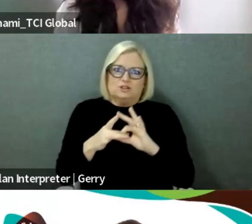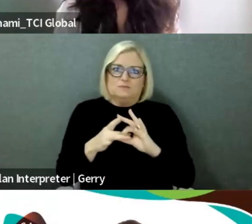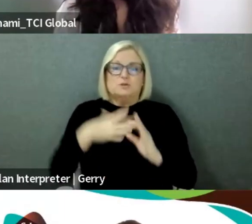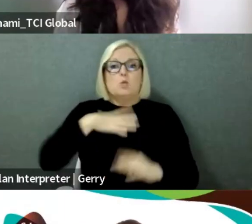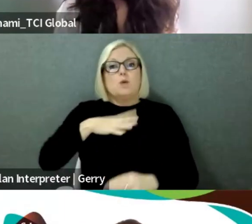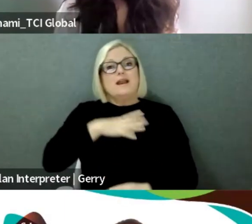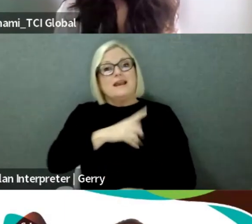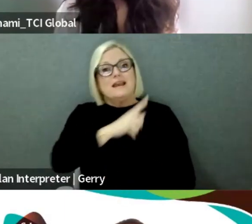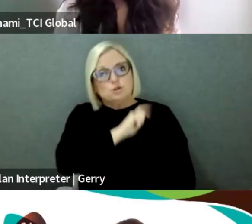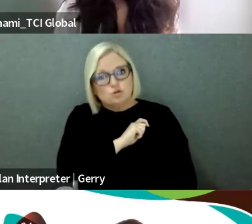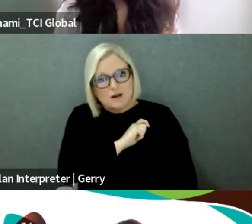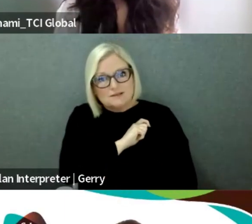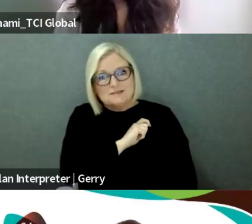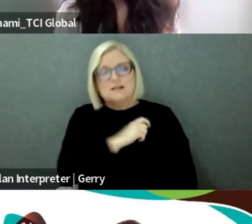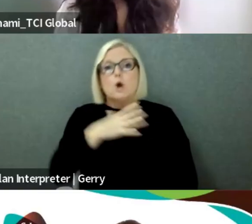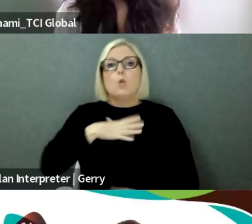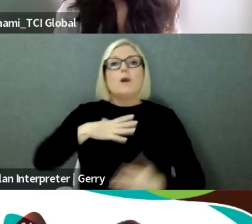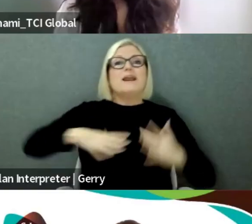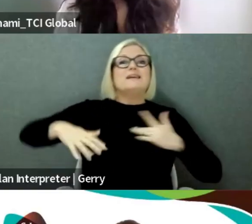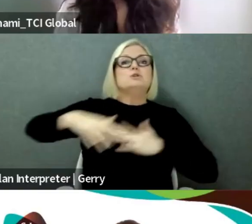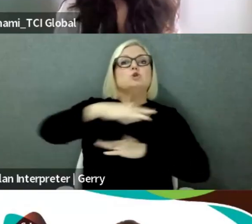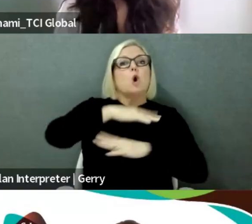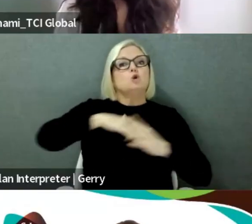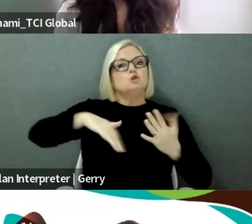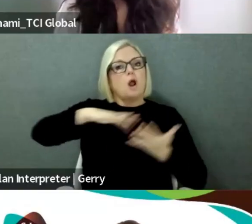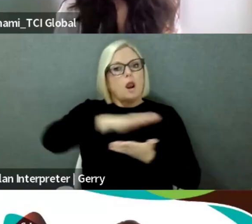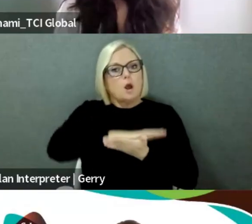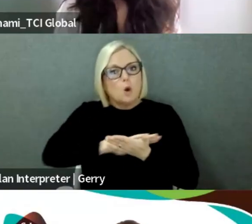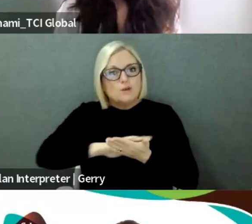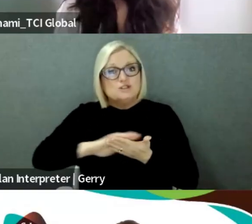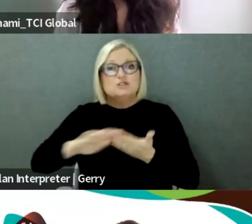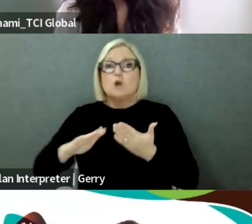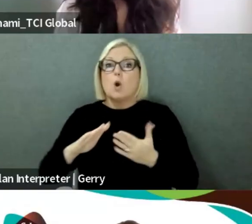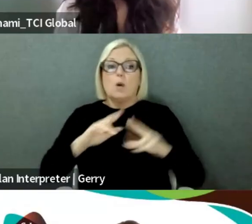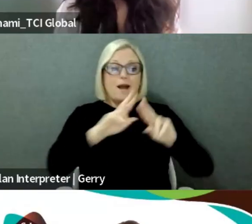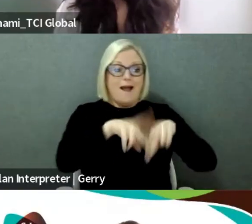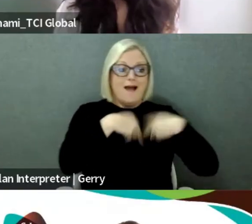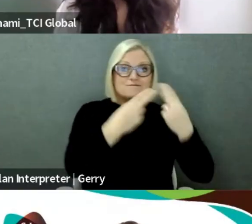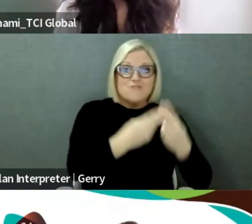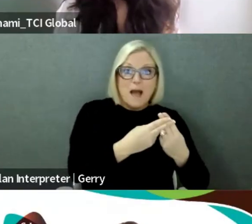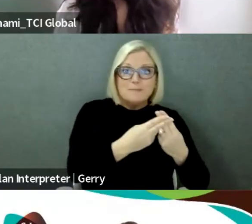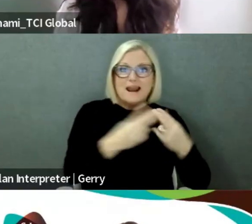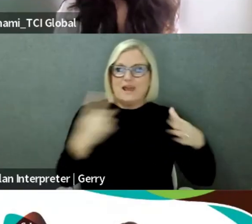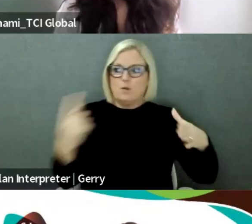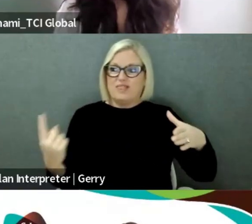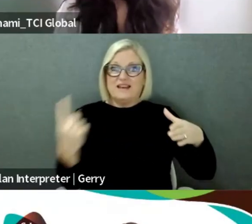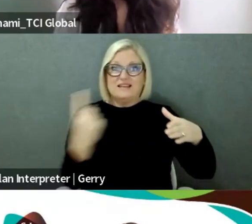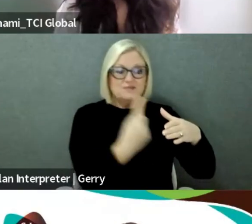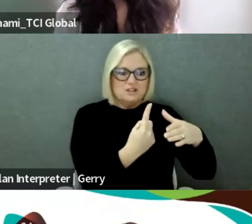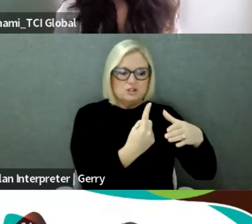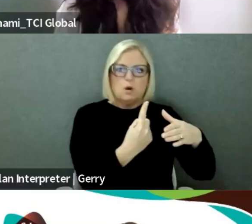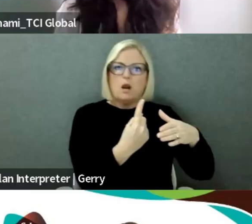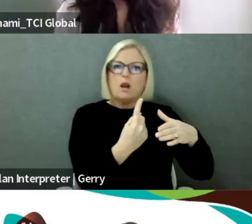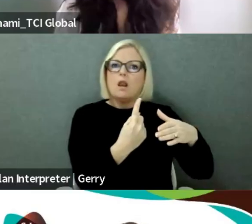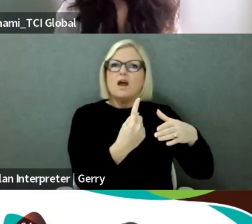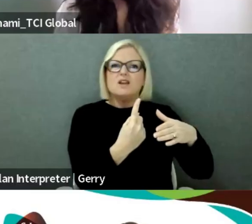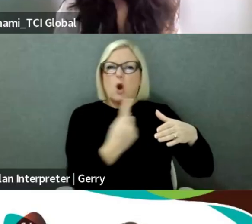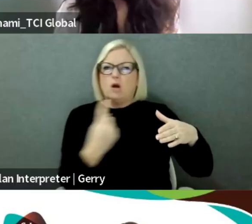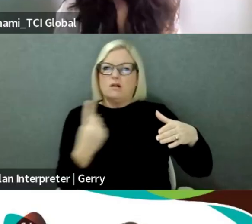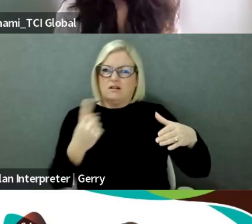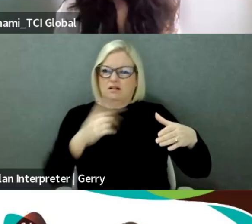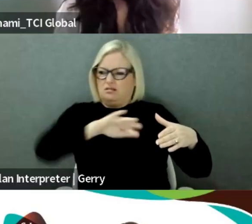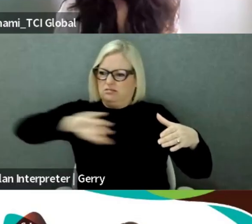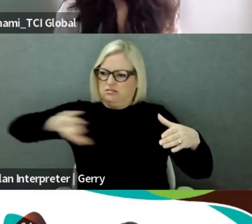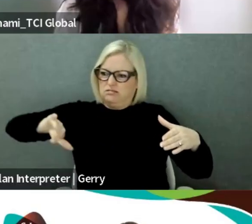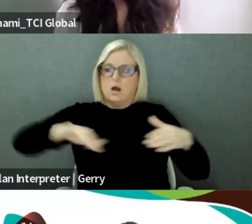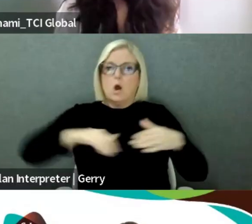and social cohesion. So between individuals and their families, between people in systems and communities that have excluded